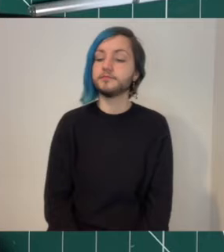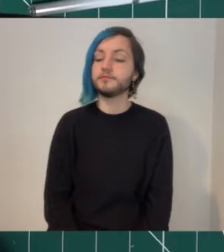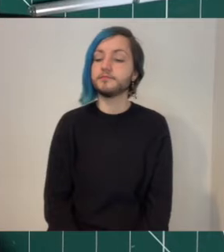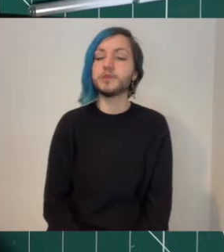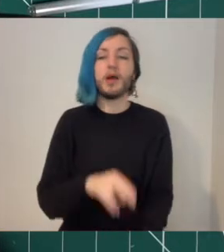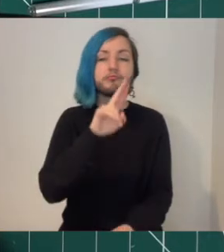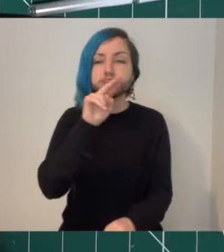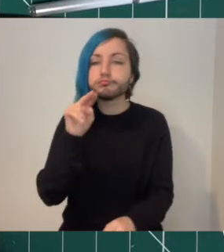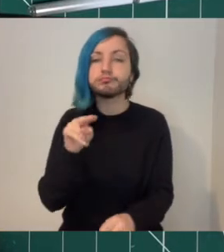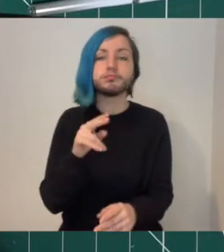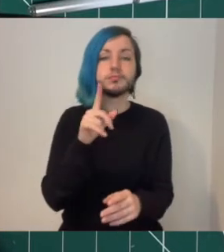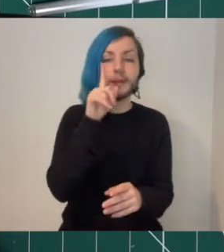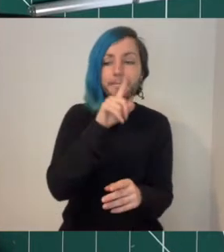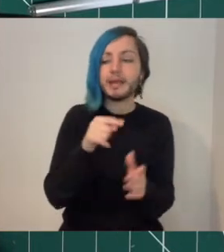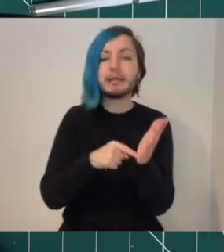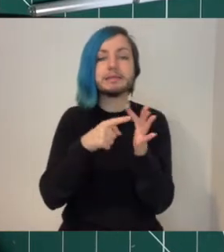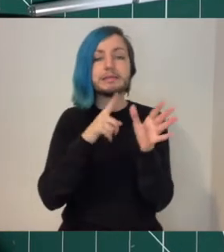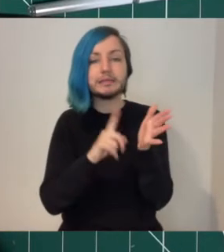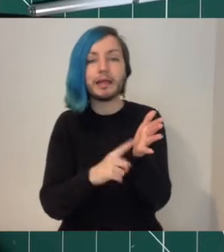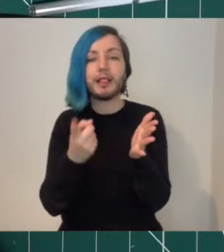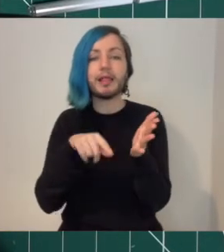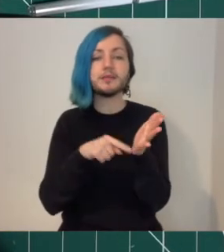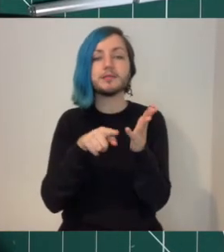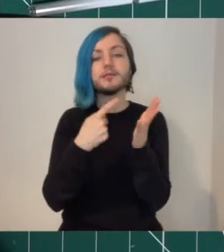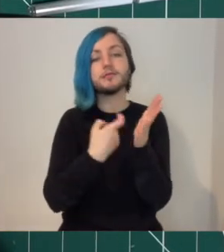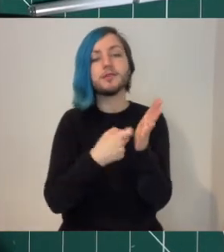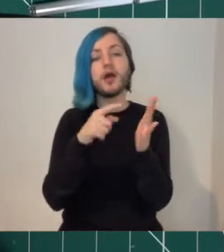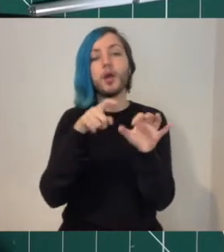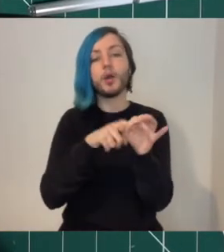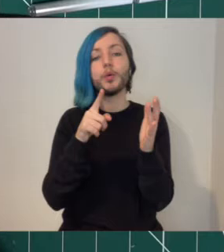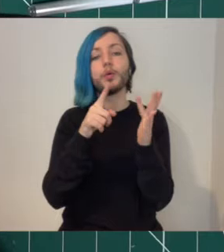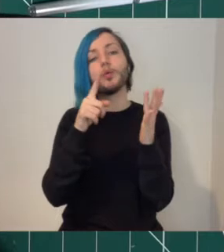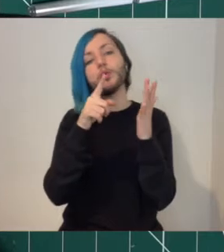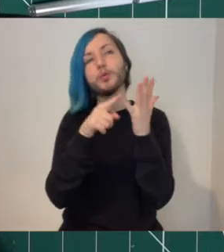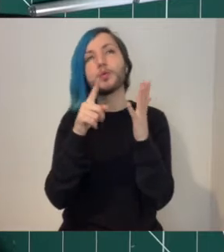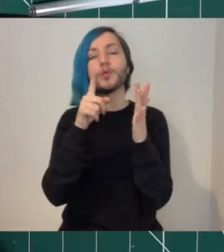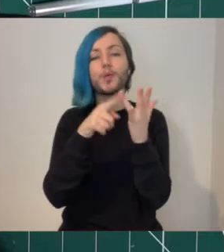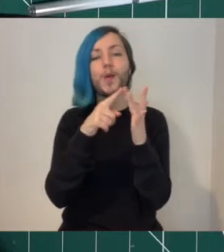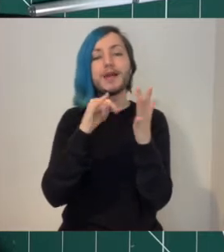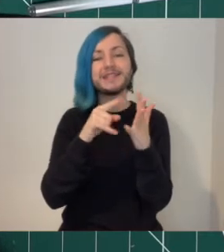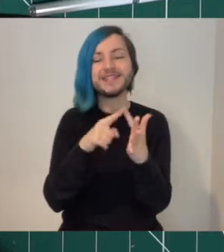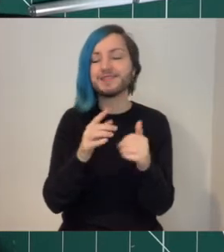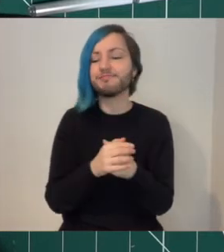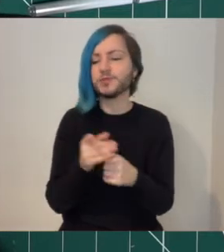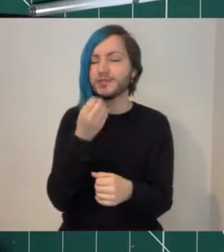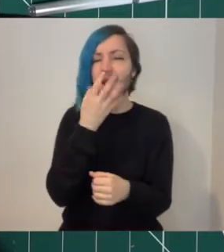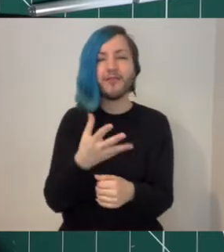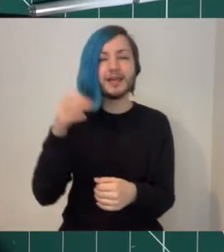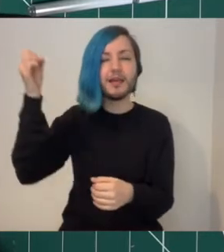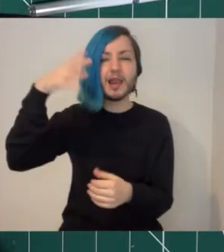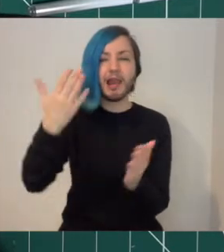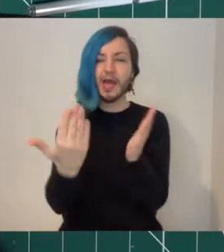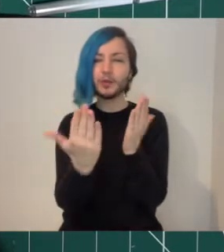which I've painted in all the different sections, the pink, teal and turquoise. And it's lovely,